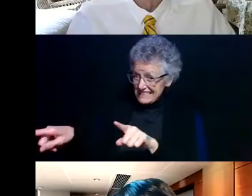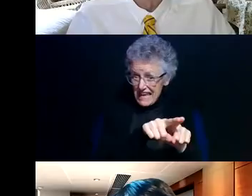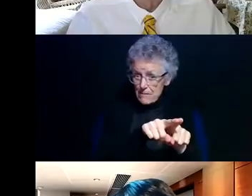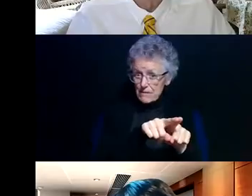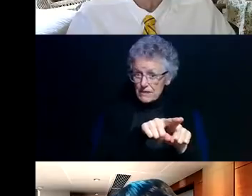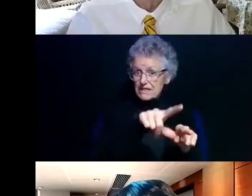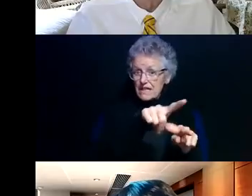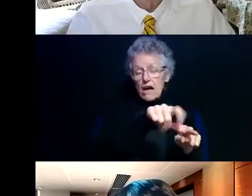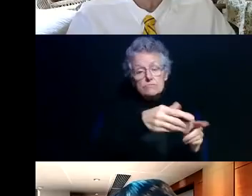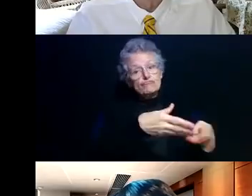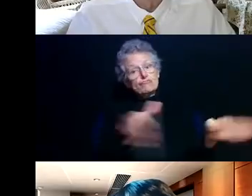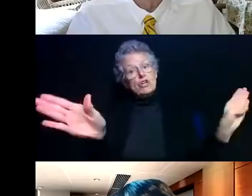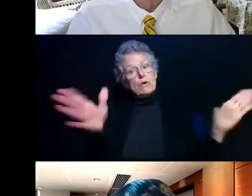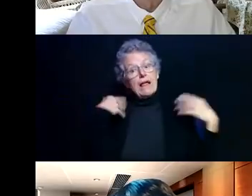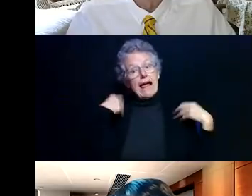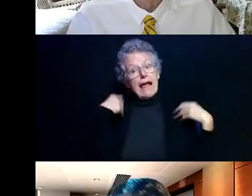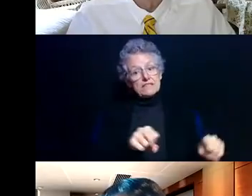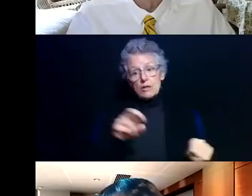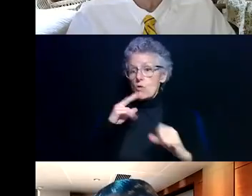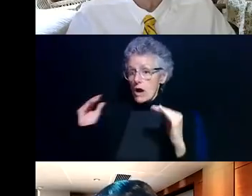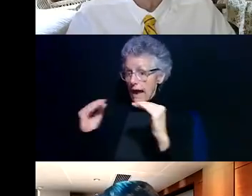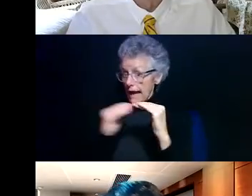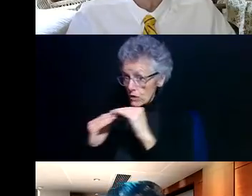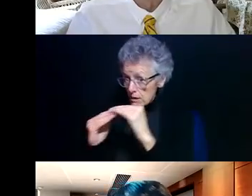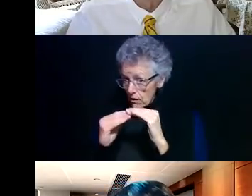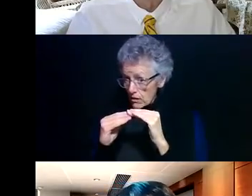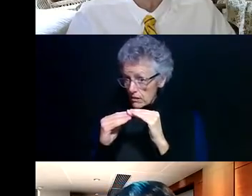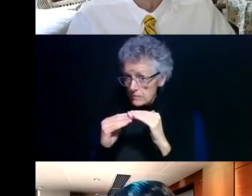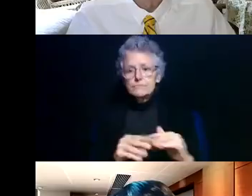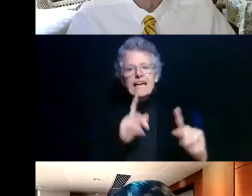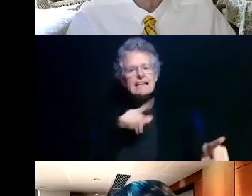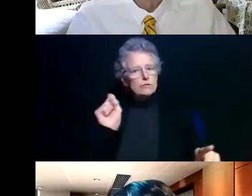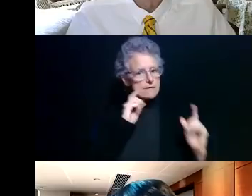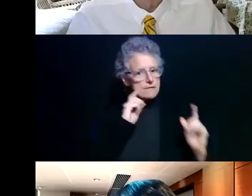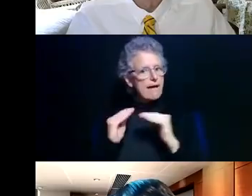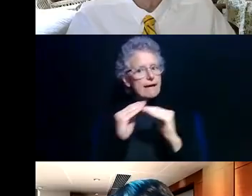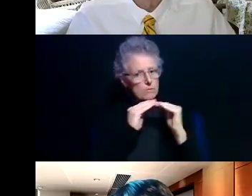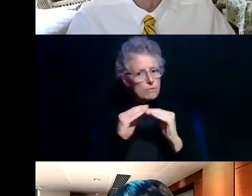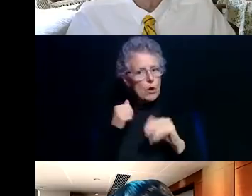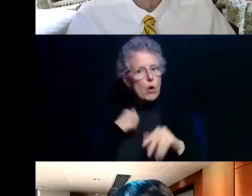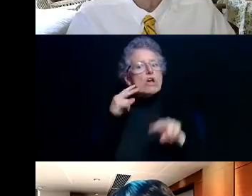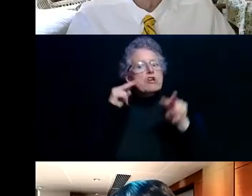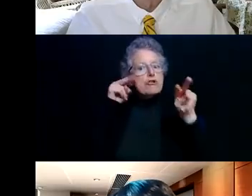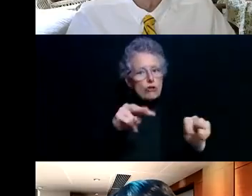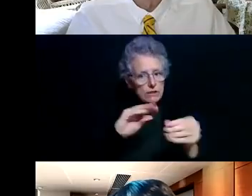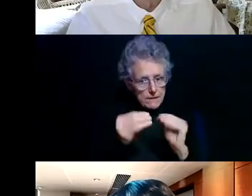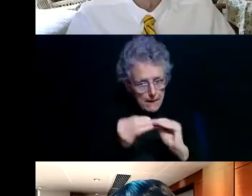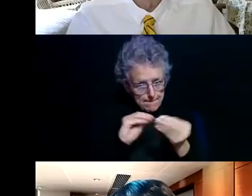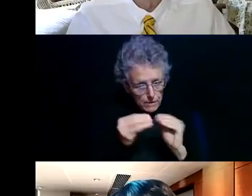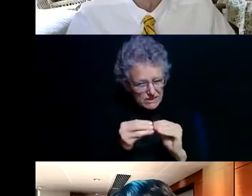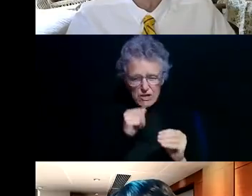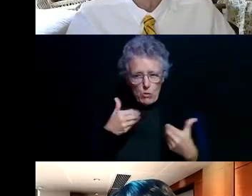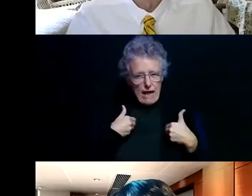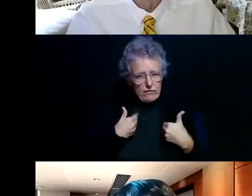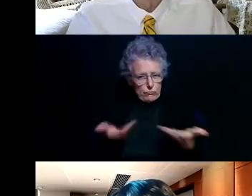equitable? It was equitable. We looked at the demographics. I don't have those here, but we